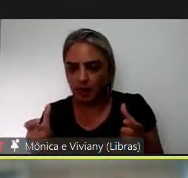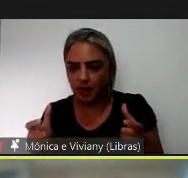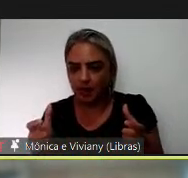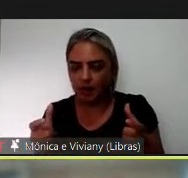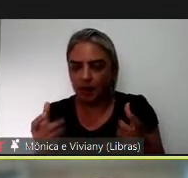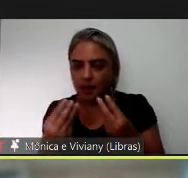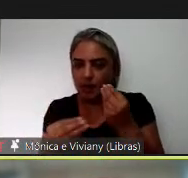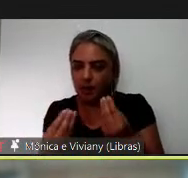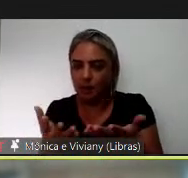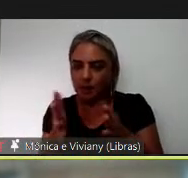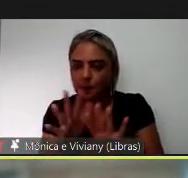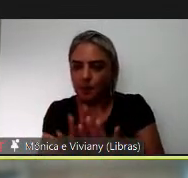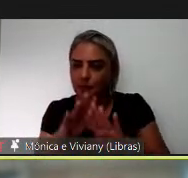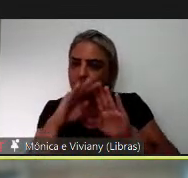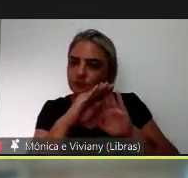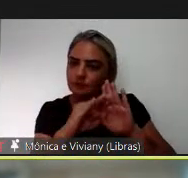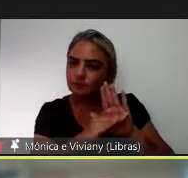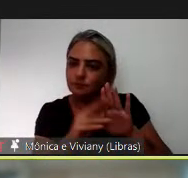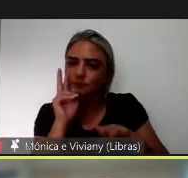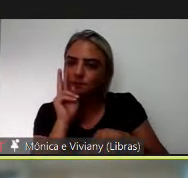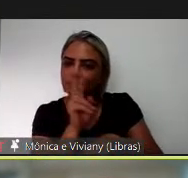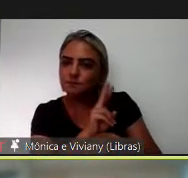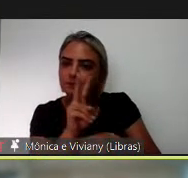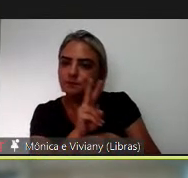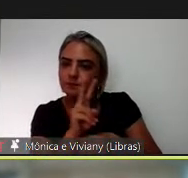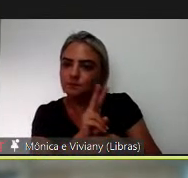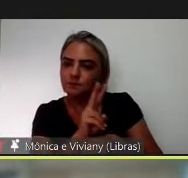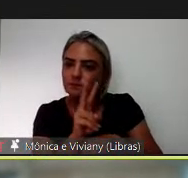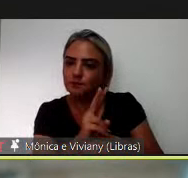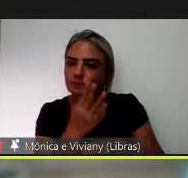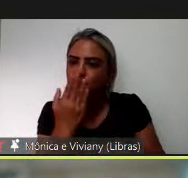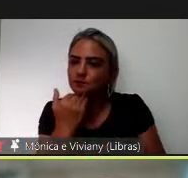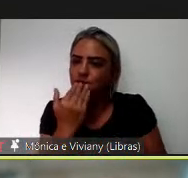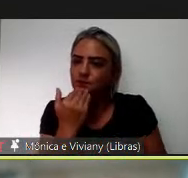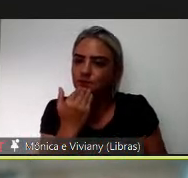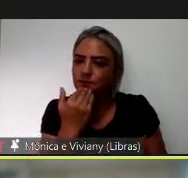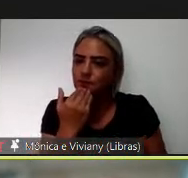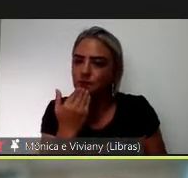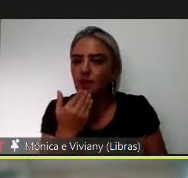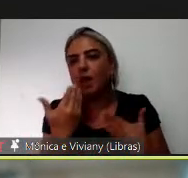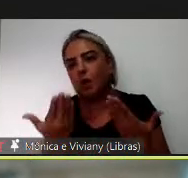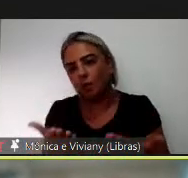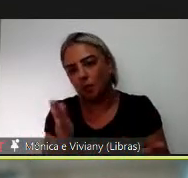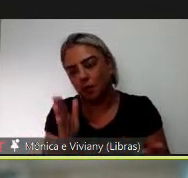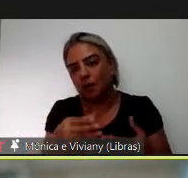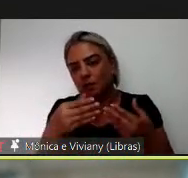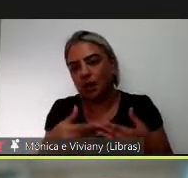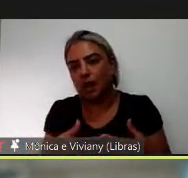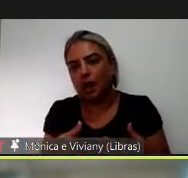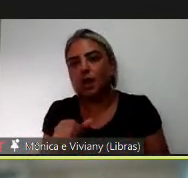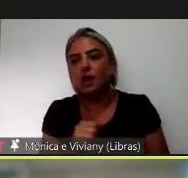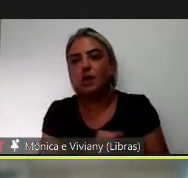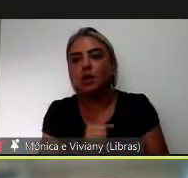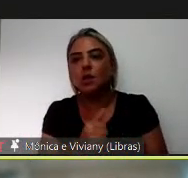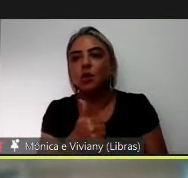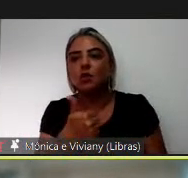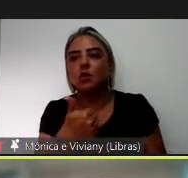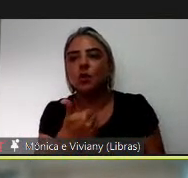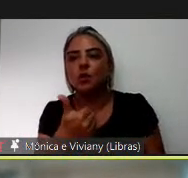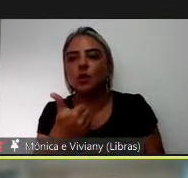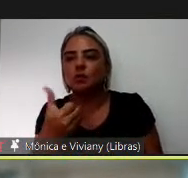health, to implement the protocols of surveillance, nutrition